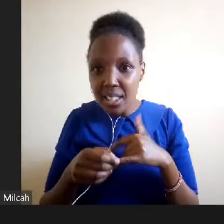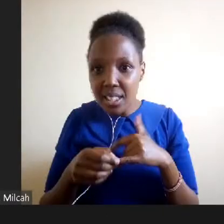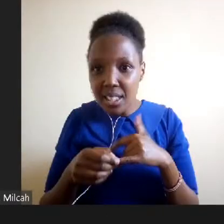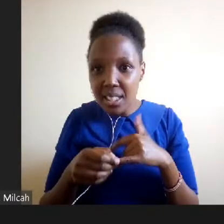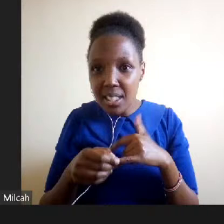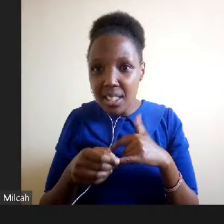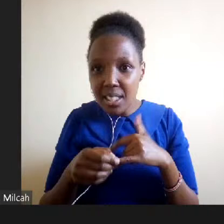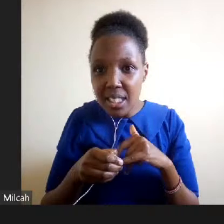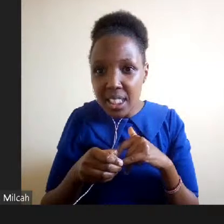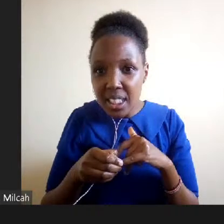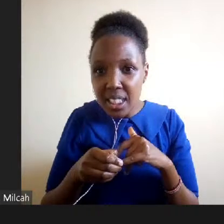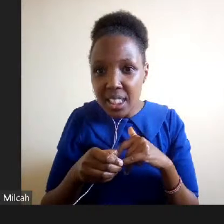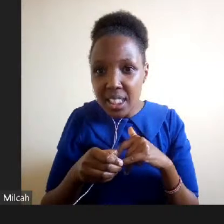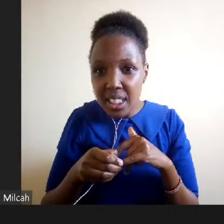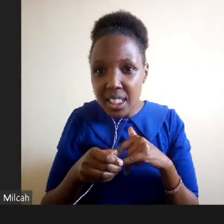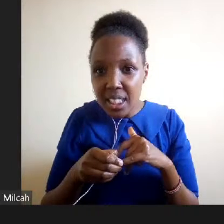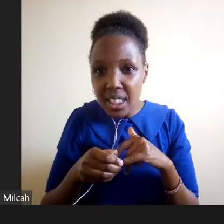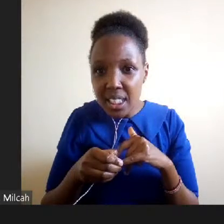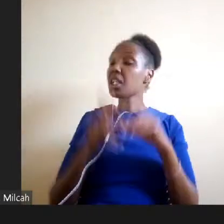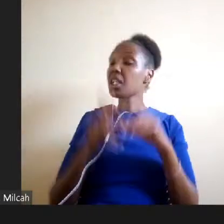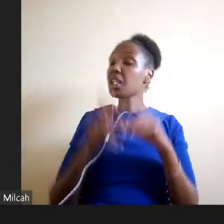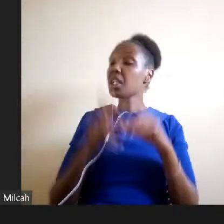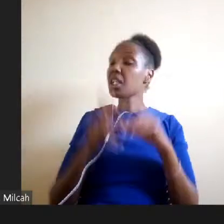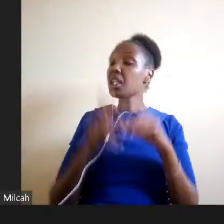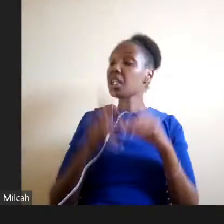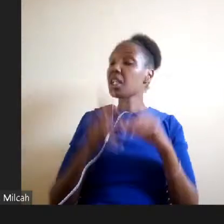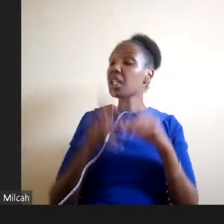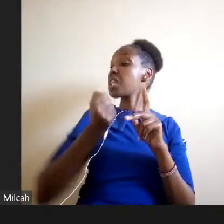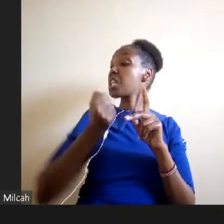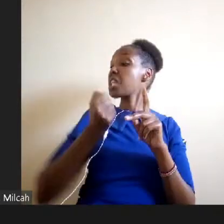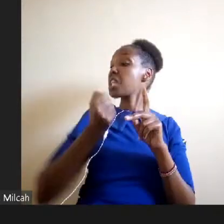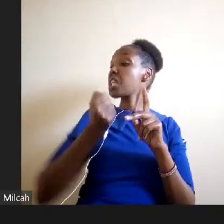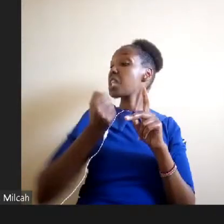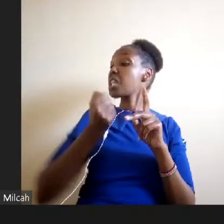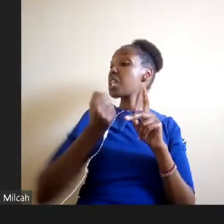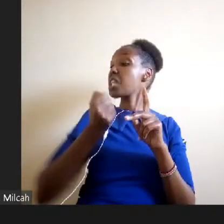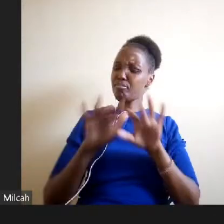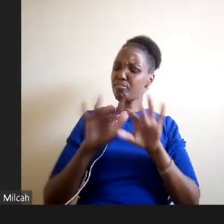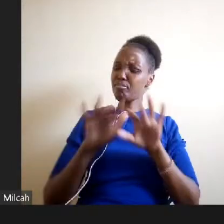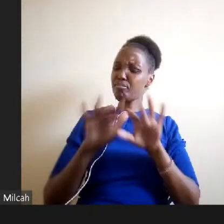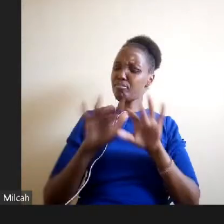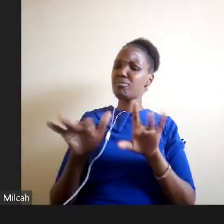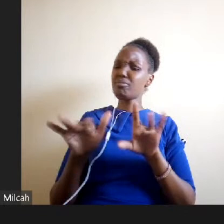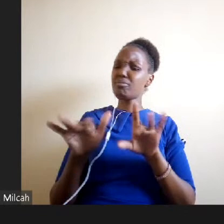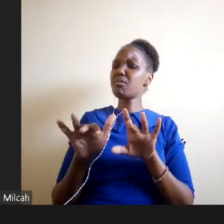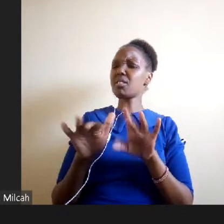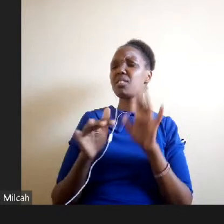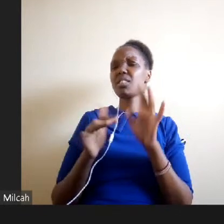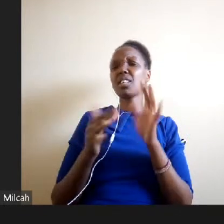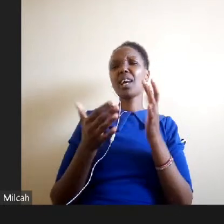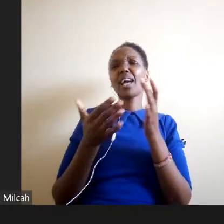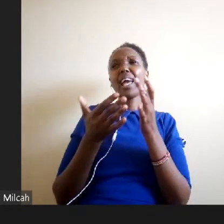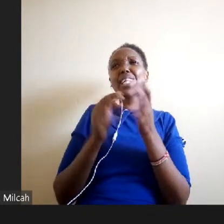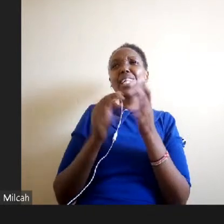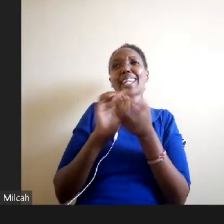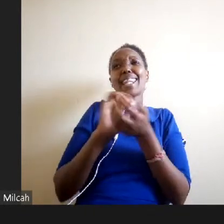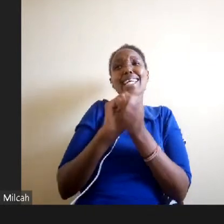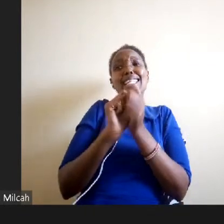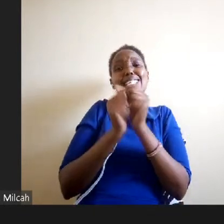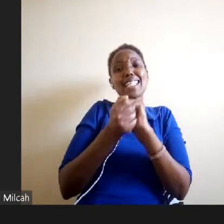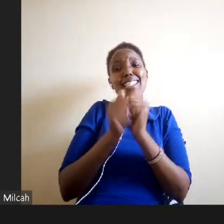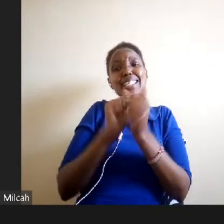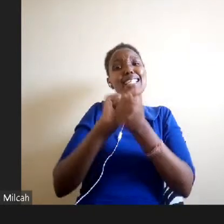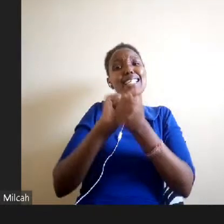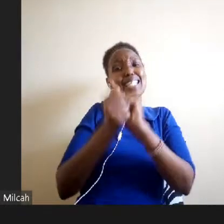to the perpetrator. There are very many people who are keyboard warriors, and we know that people will change their screen names to just say